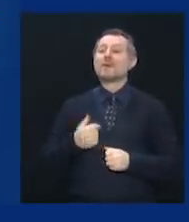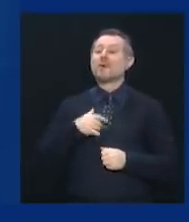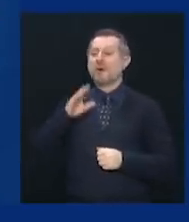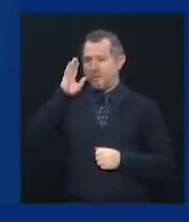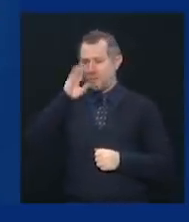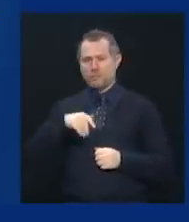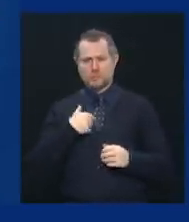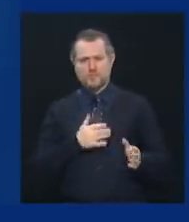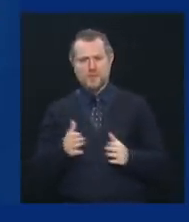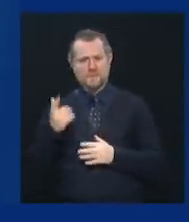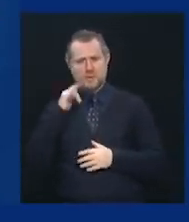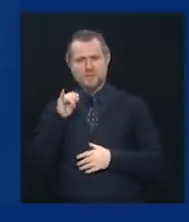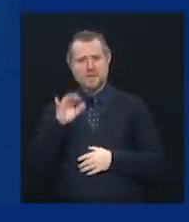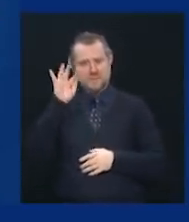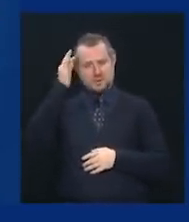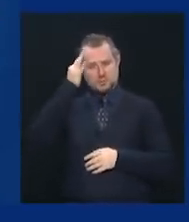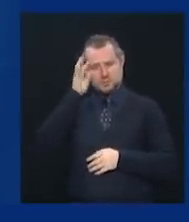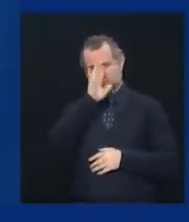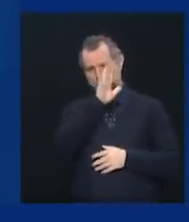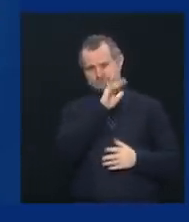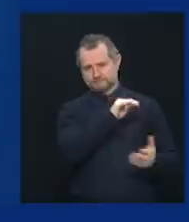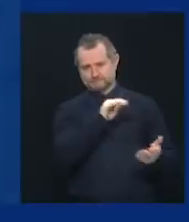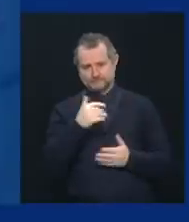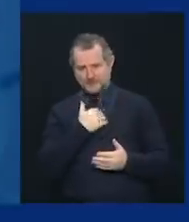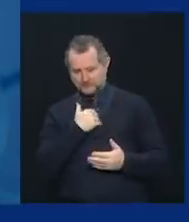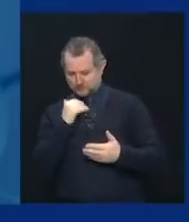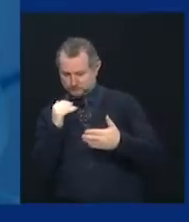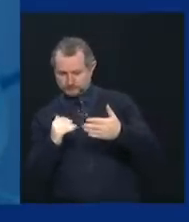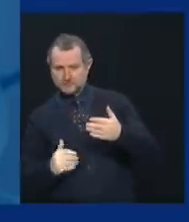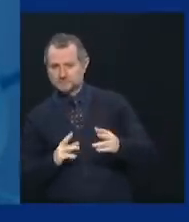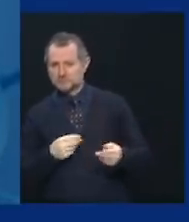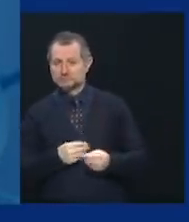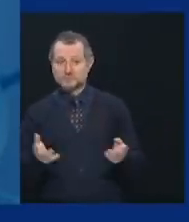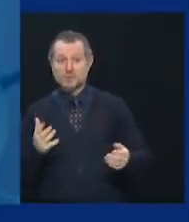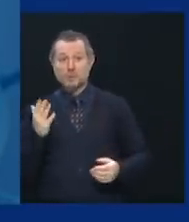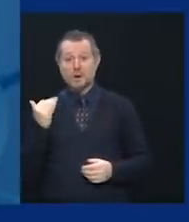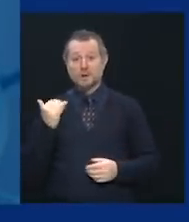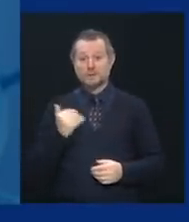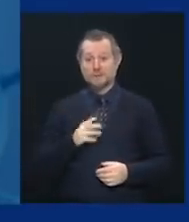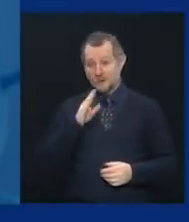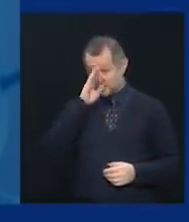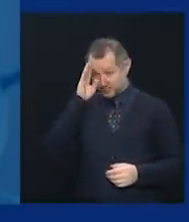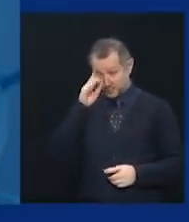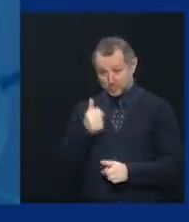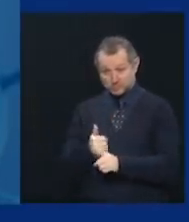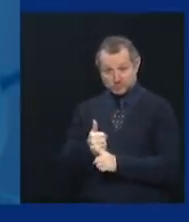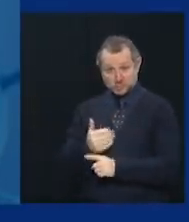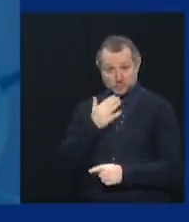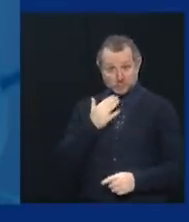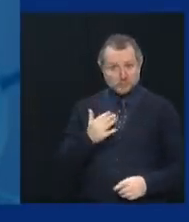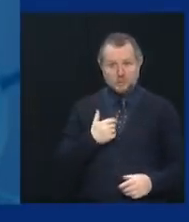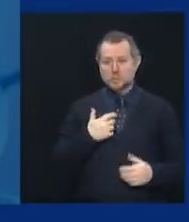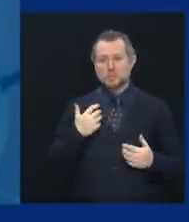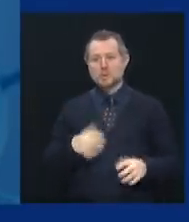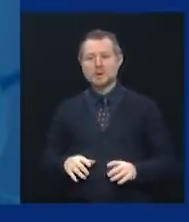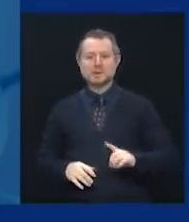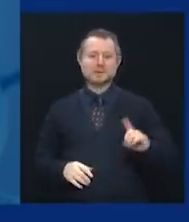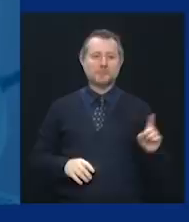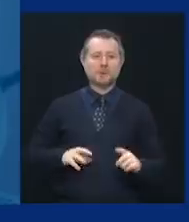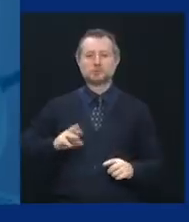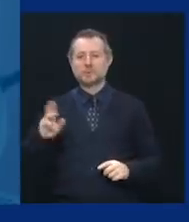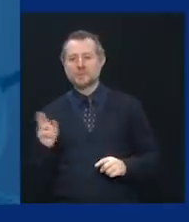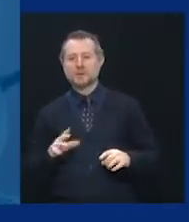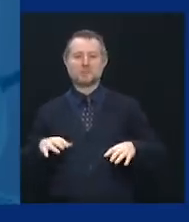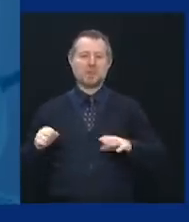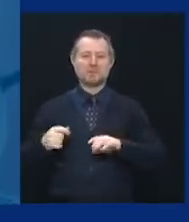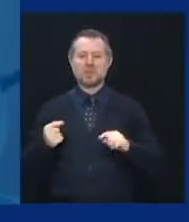federal guidance, but it keeps politics out of it. There are two types of hospitals in